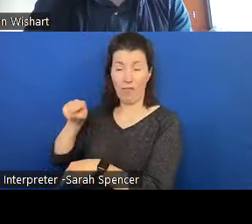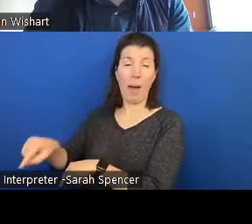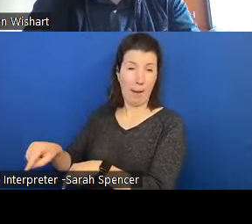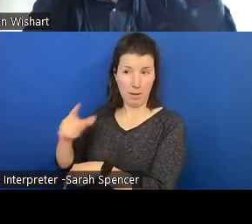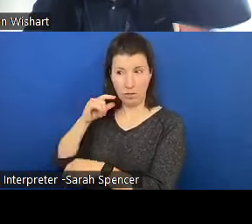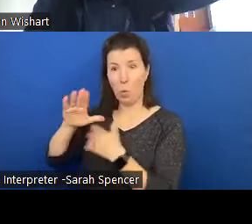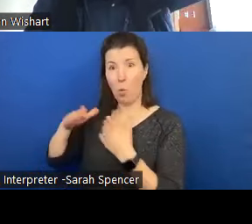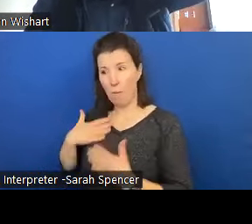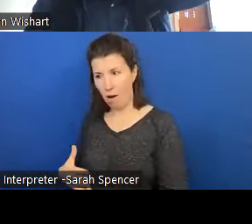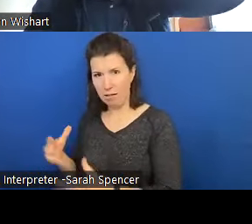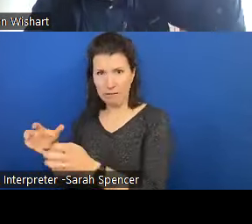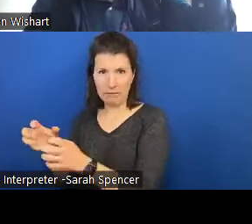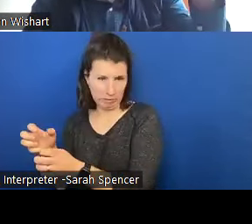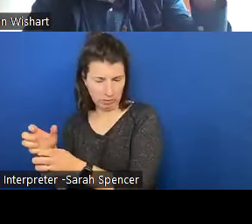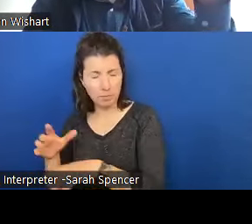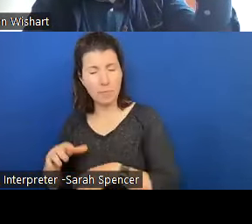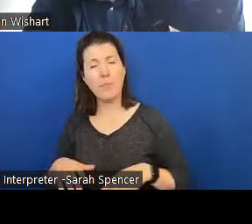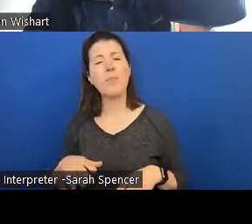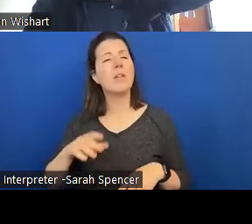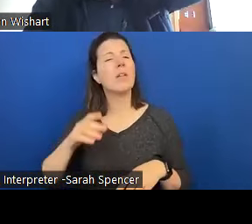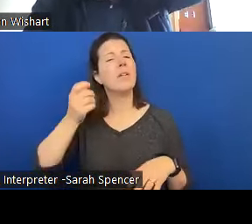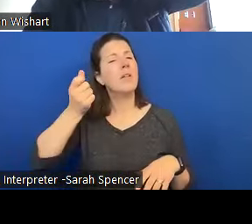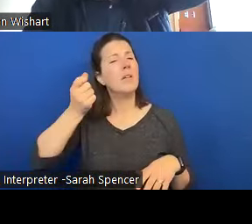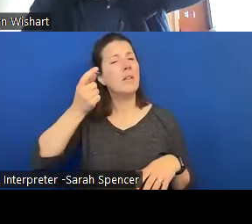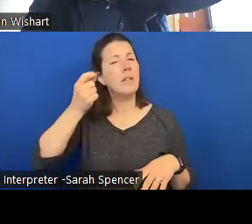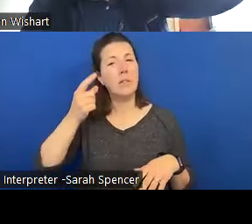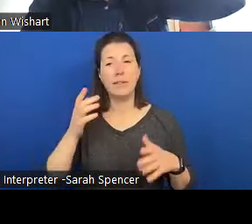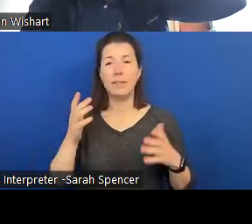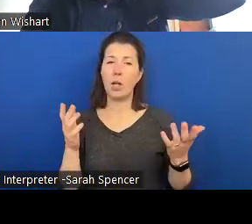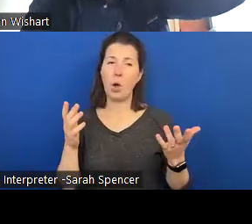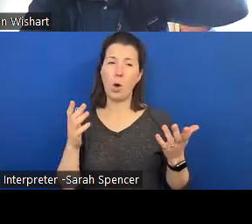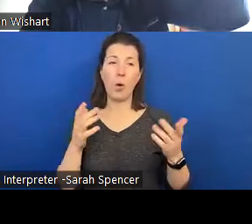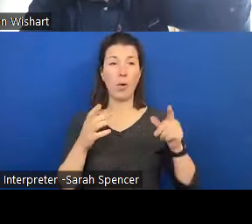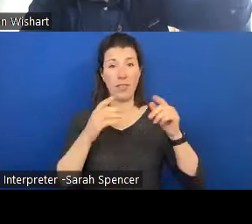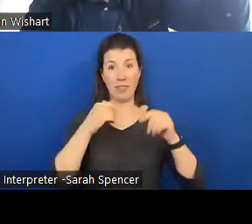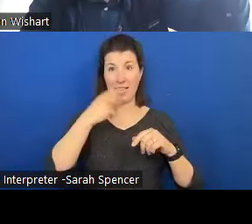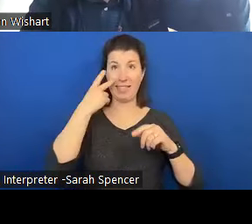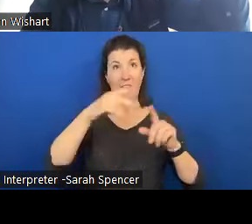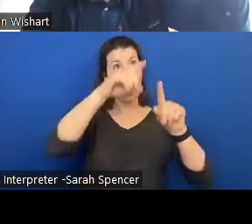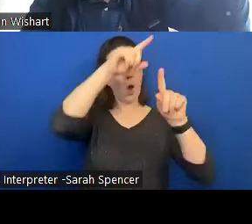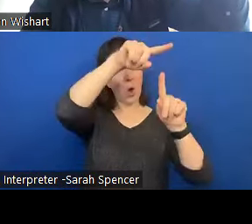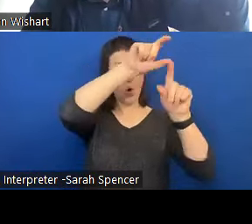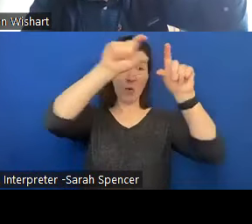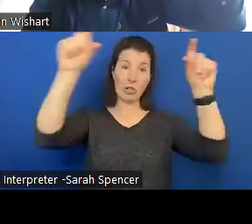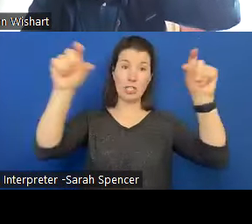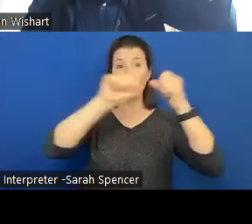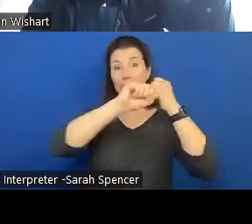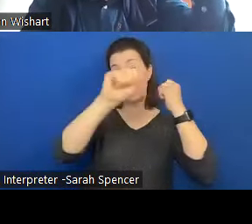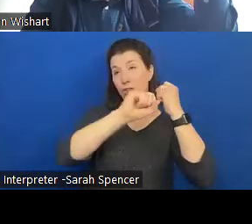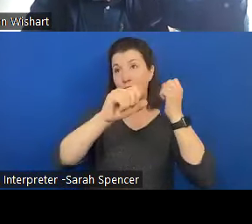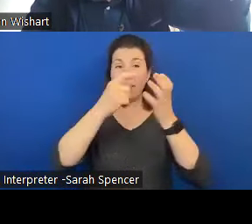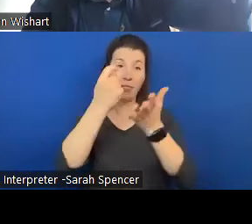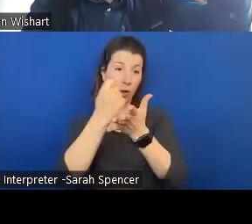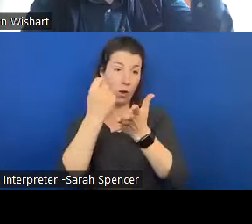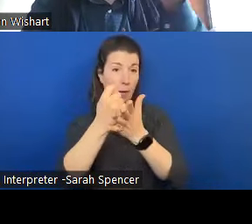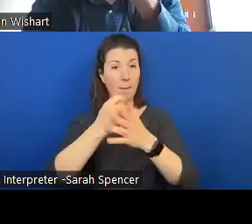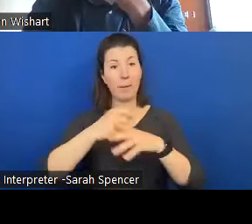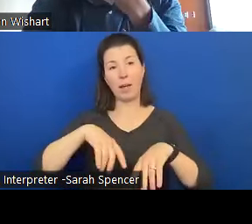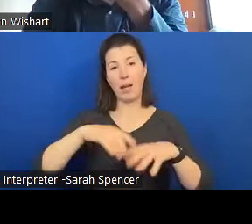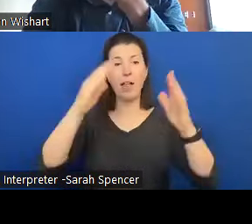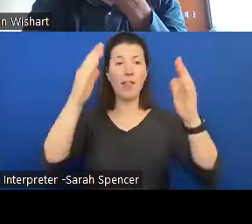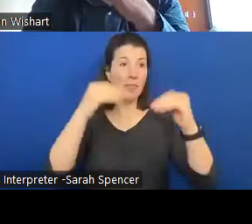And so instead of it going just across that board from stretching, and if that's not working, we do oral medications. We think of